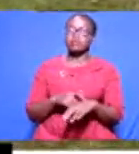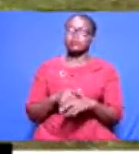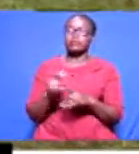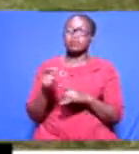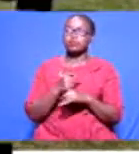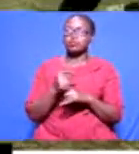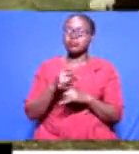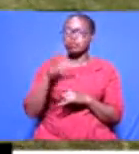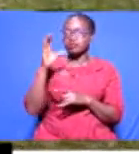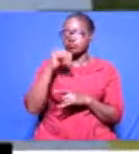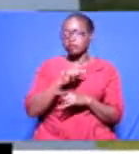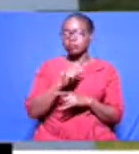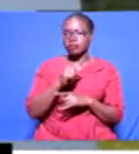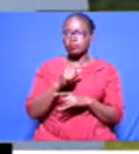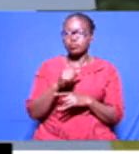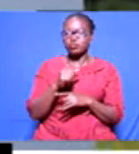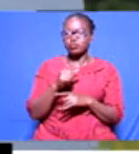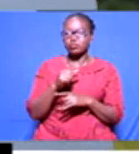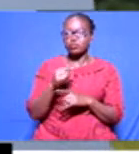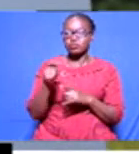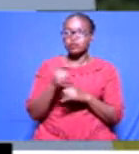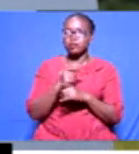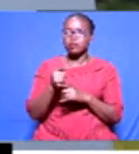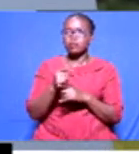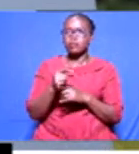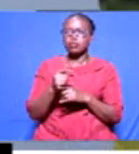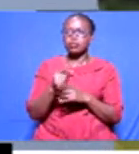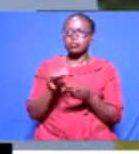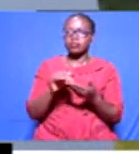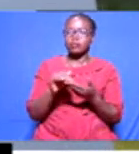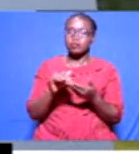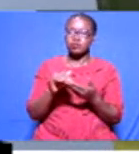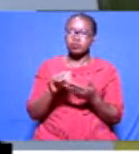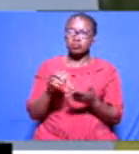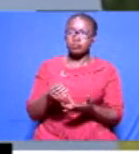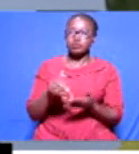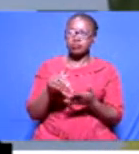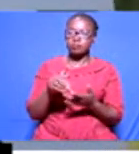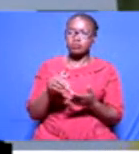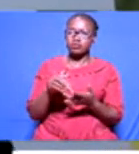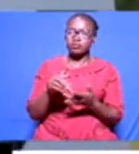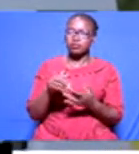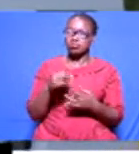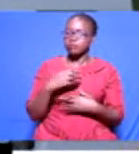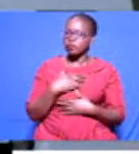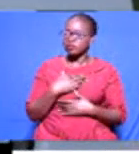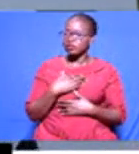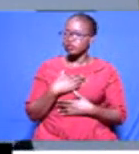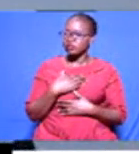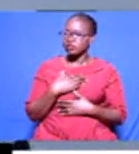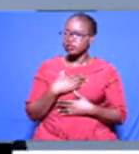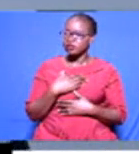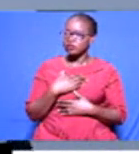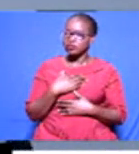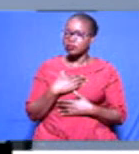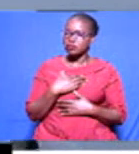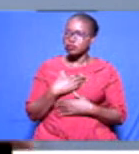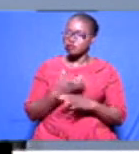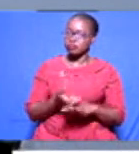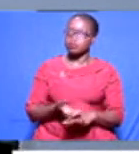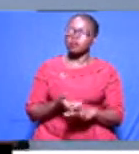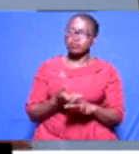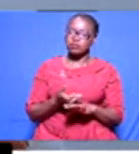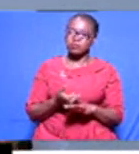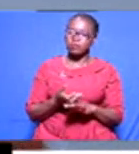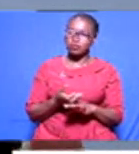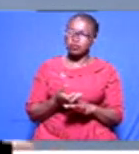is a train, na moso sana, na cones, na spikes, inakuwa vigumu sana. Na